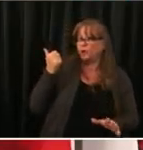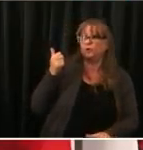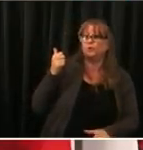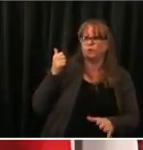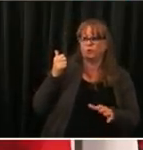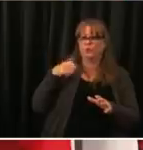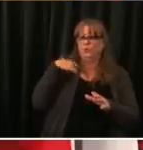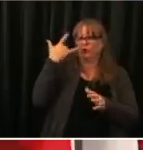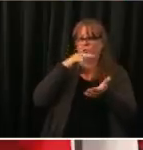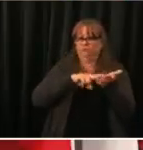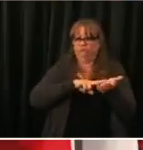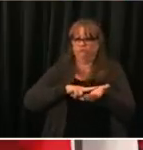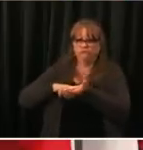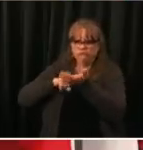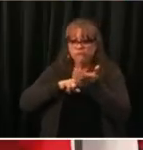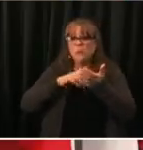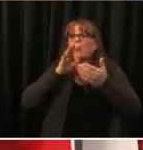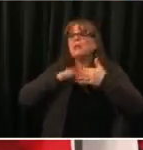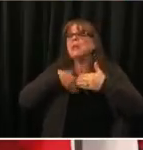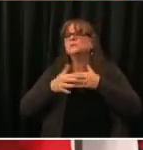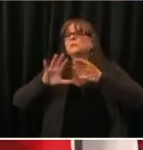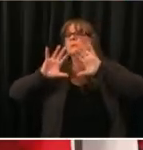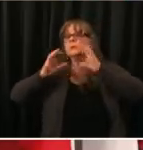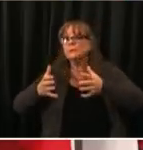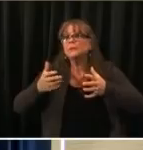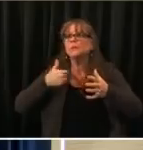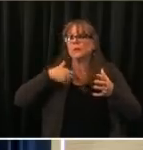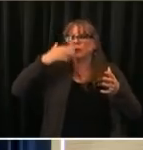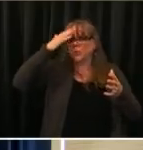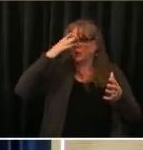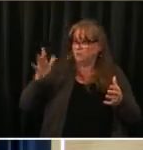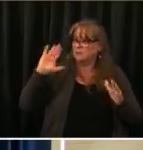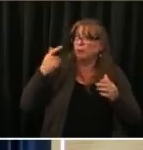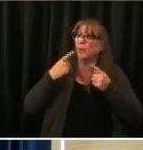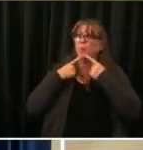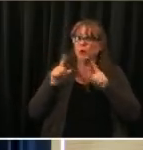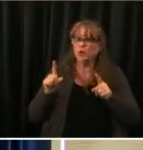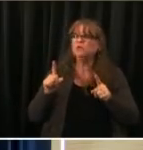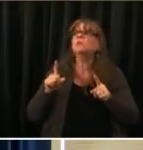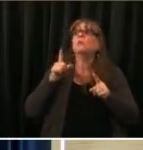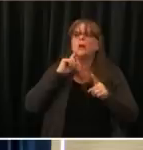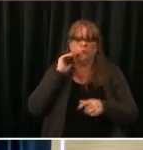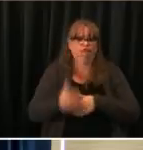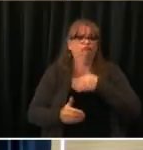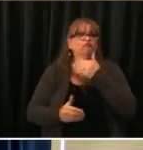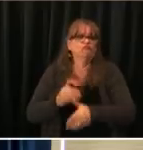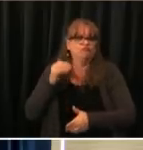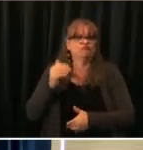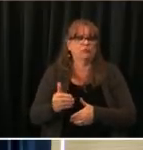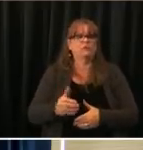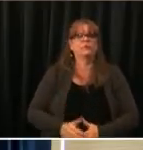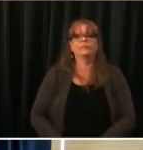that this works for our state for the month of February. Follow up, Josie? Hi. No.